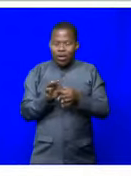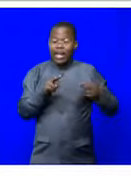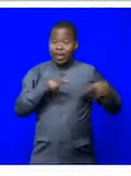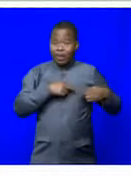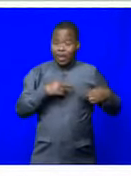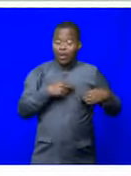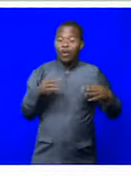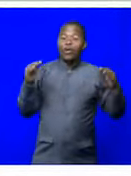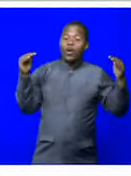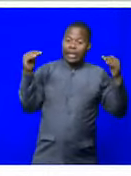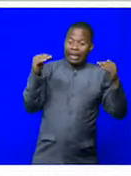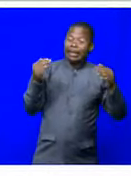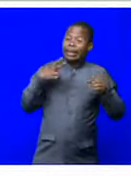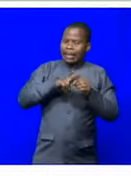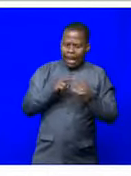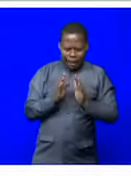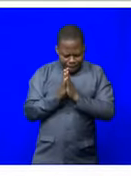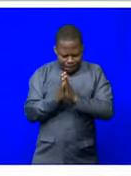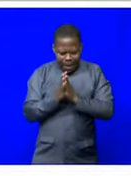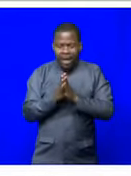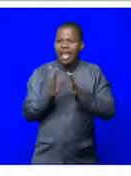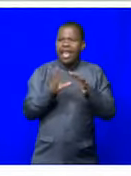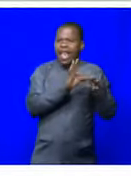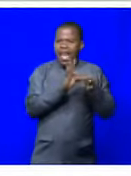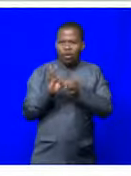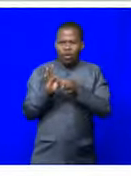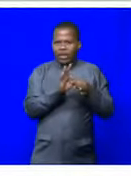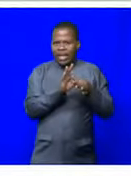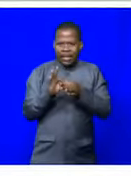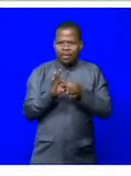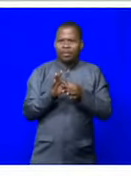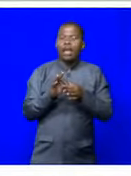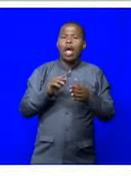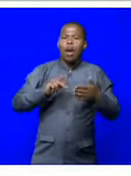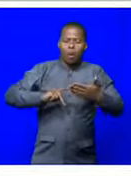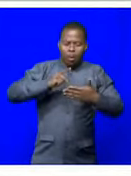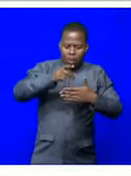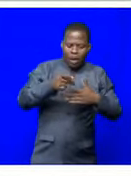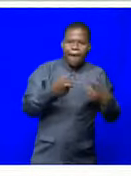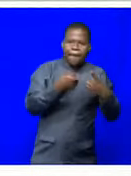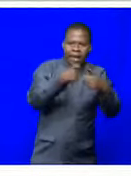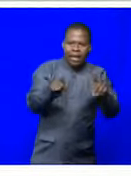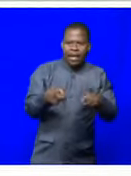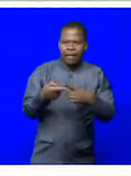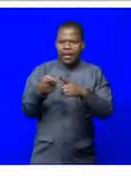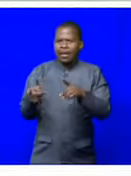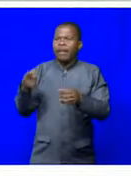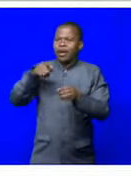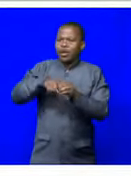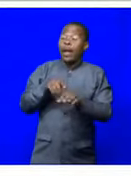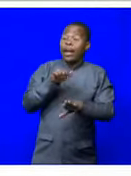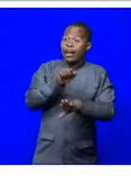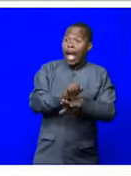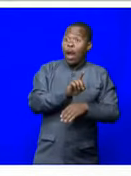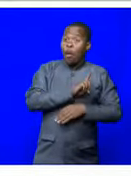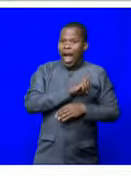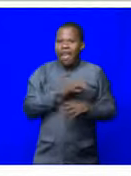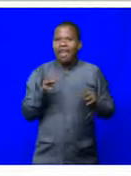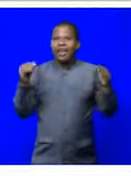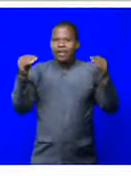siyathandaza ke lokuthi ukuthi uqhubeka kuqhubele kulamanye ama programs ngoba lama accreditation